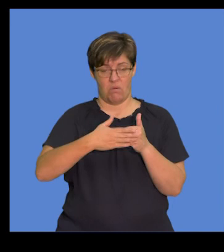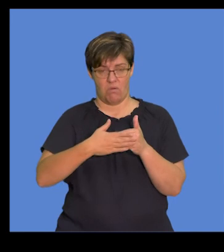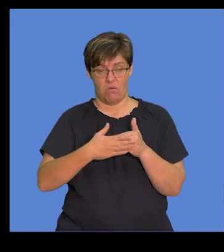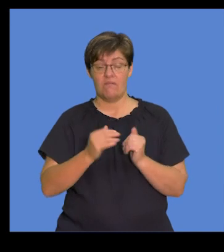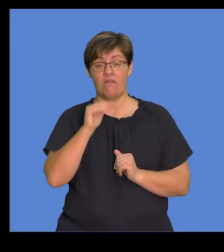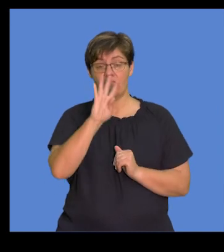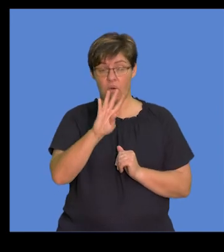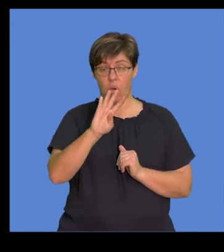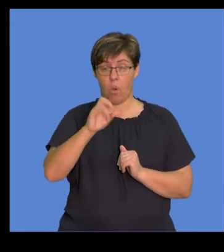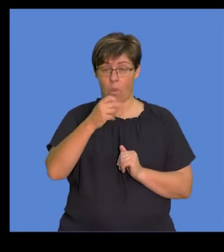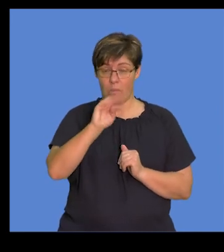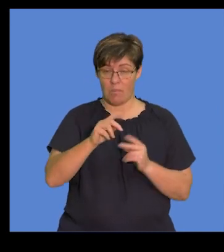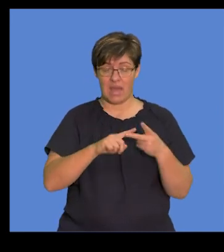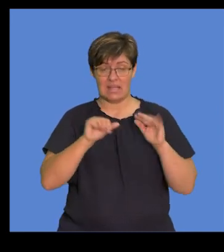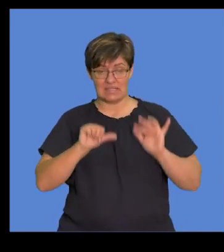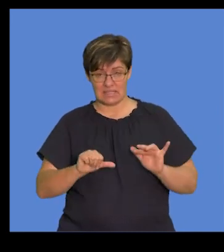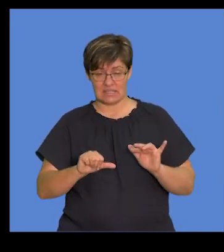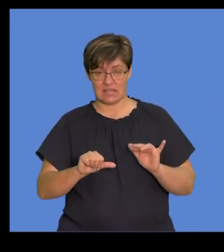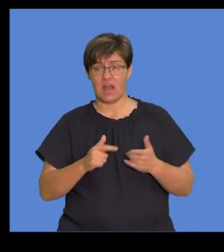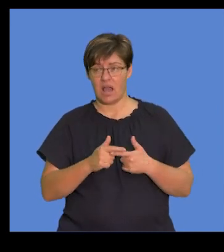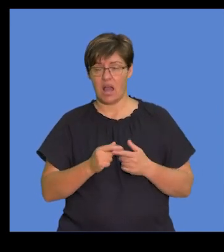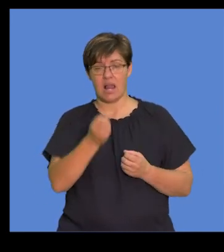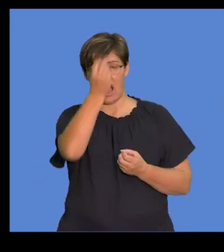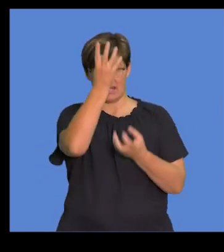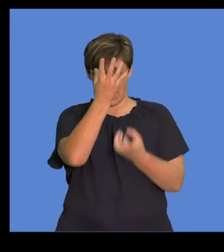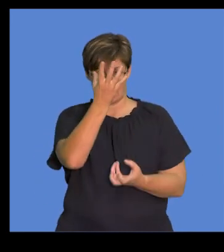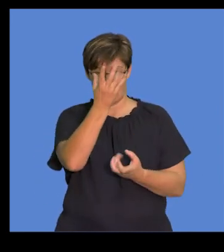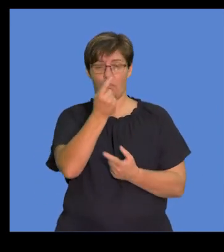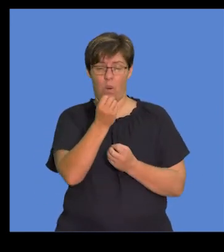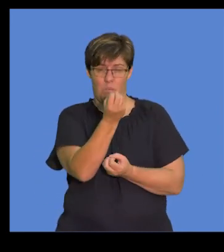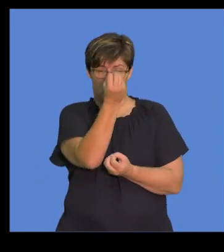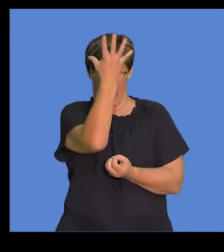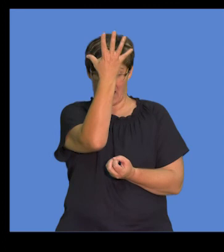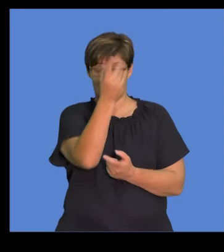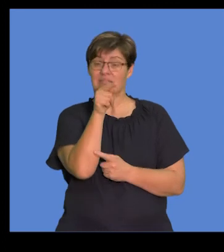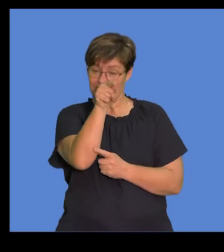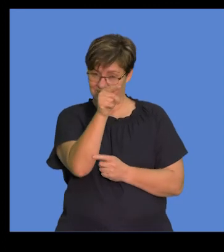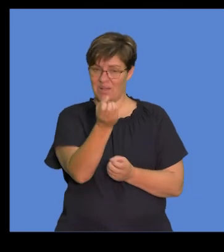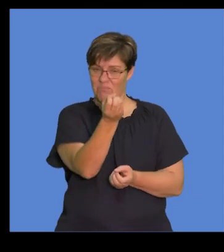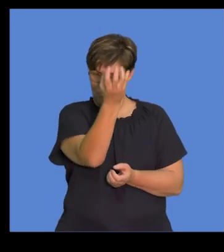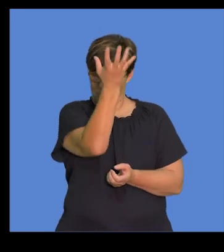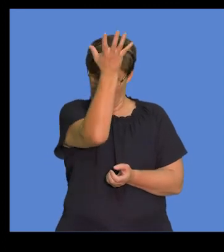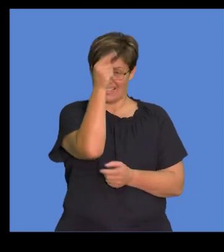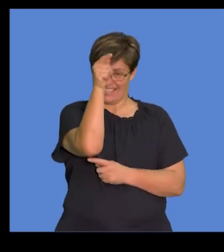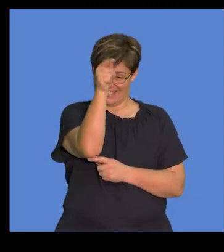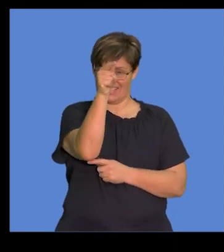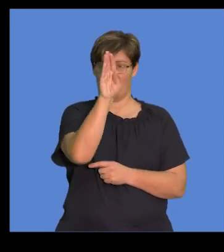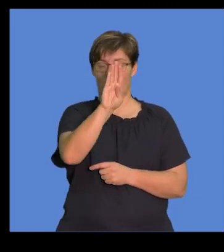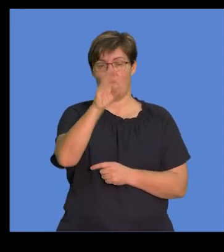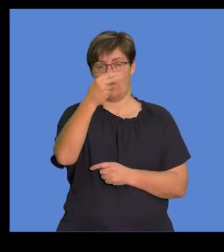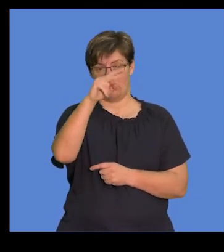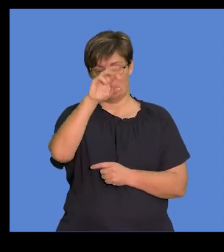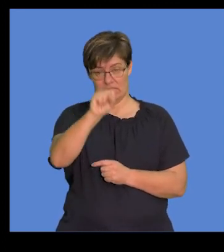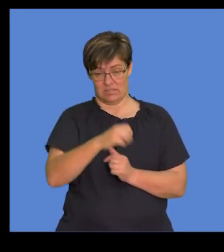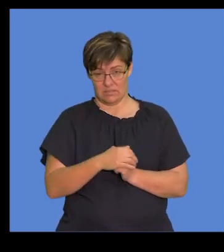a result, this if the 4 ohm resistor and the 6 ohm resistor were light bulbs, which one of the two will burn brighter? Actually,